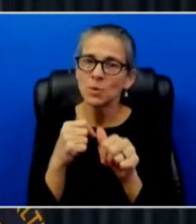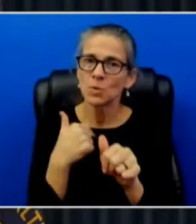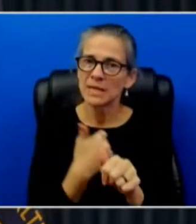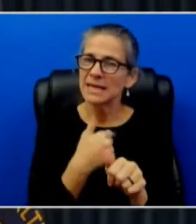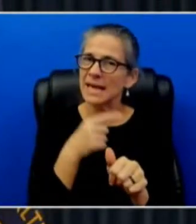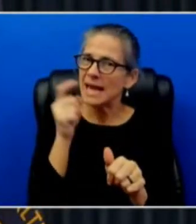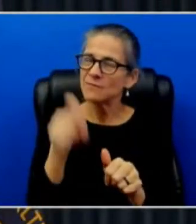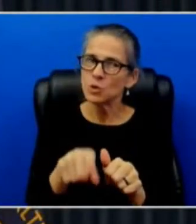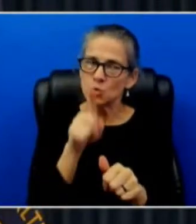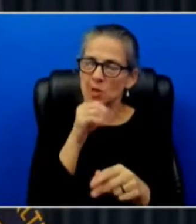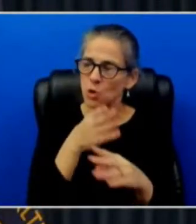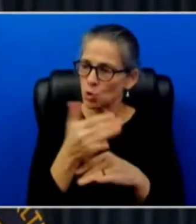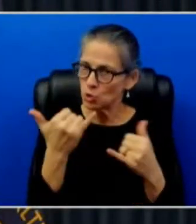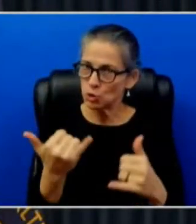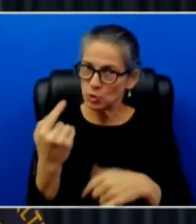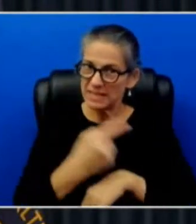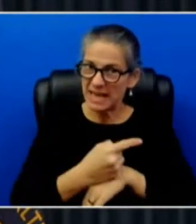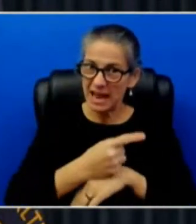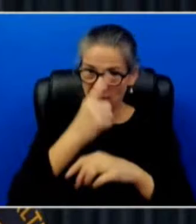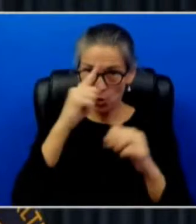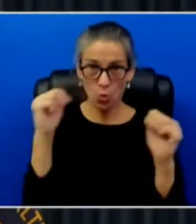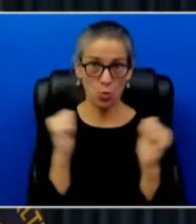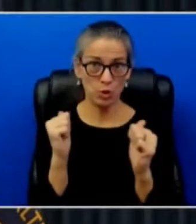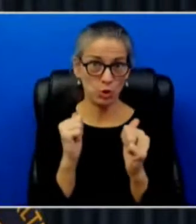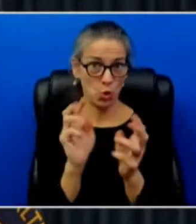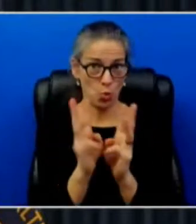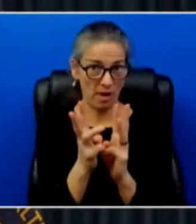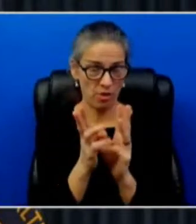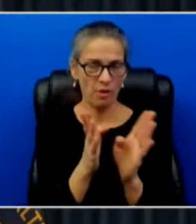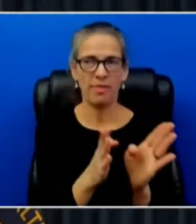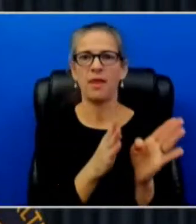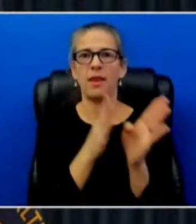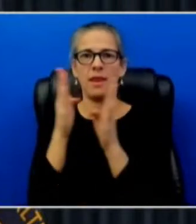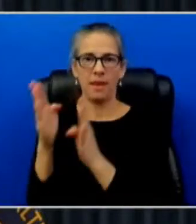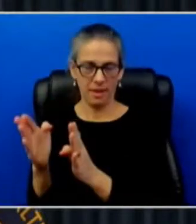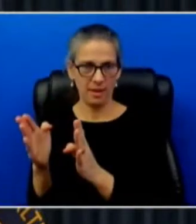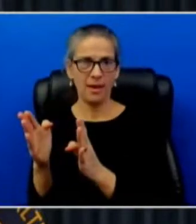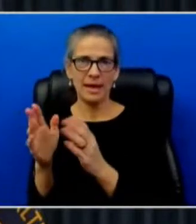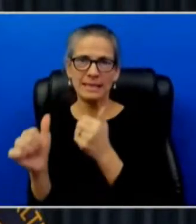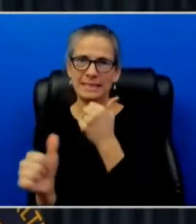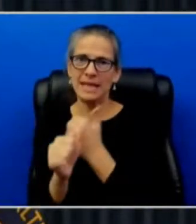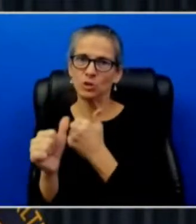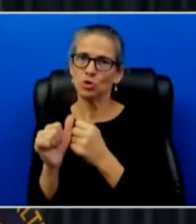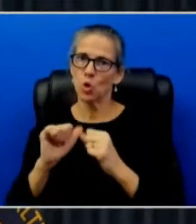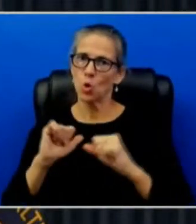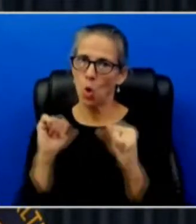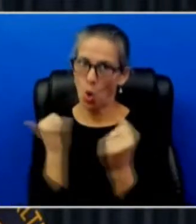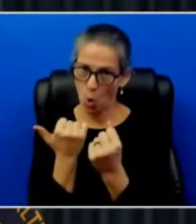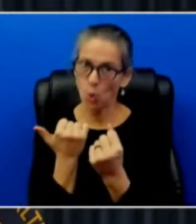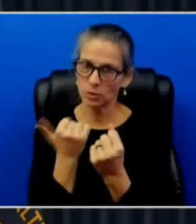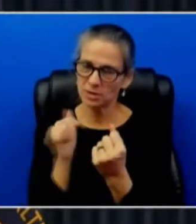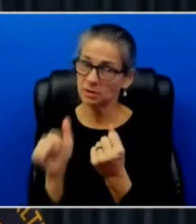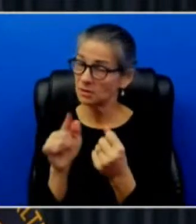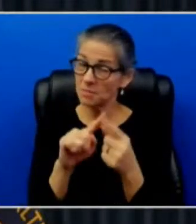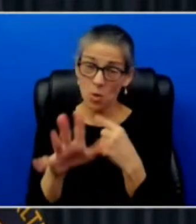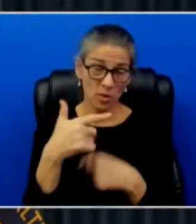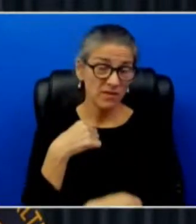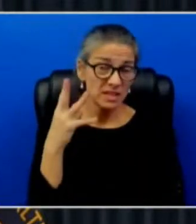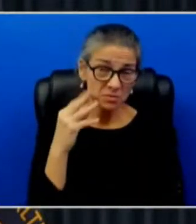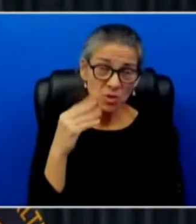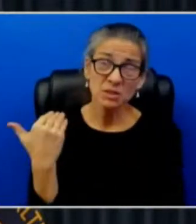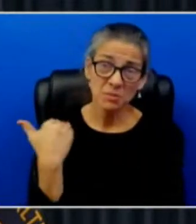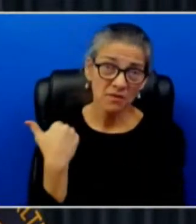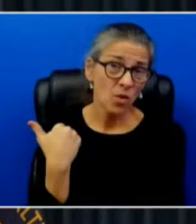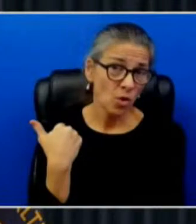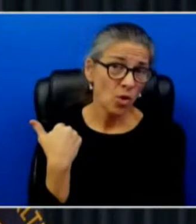through today for the winter weather event, and then we'll move into this dangerously cold event. But we've dealt with those before. We've gotten through